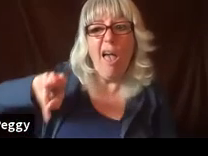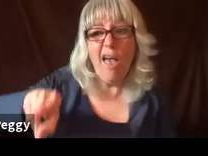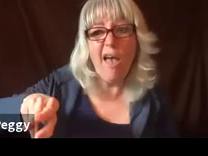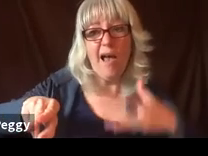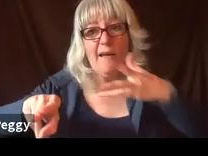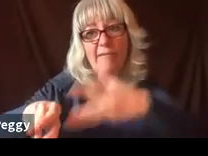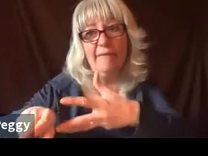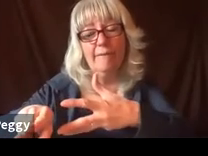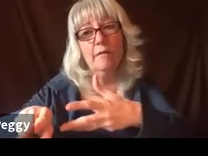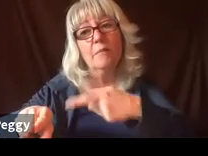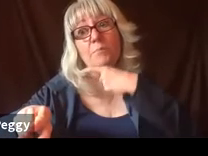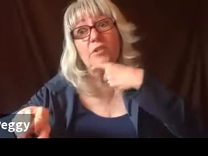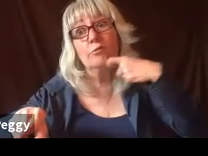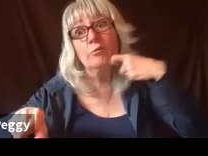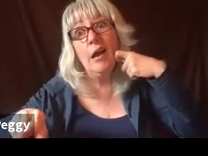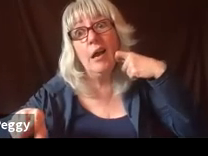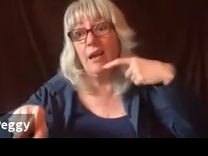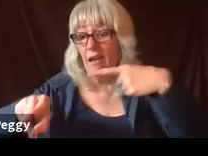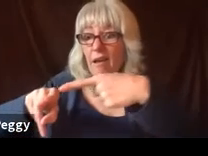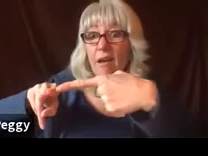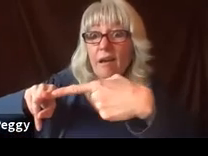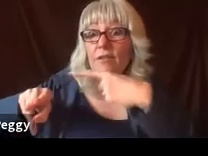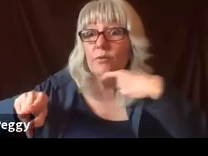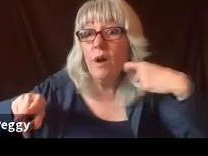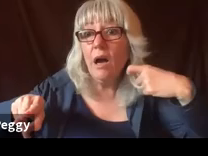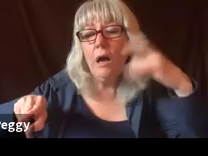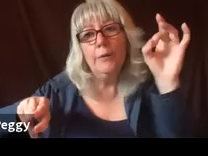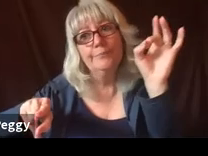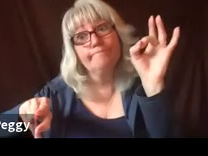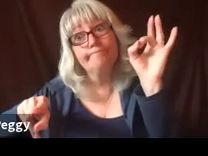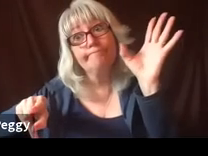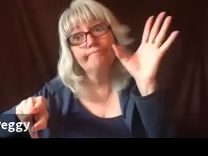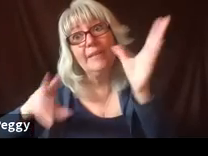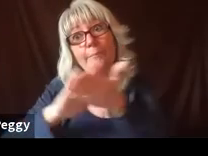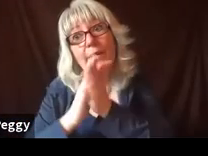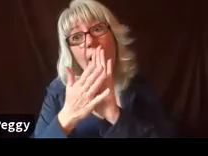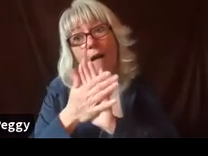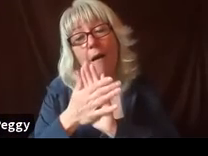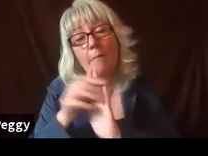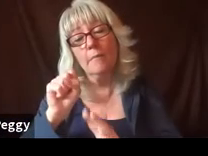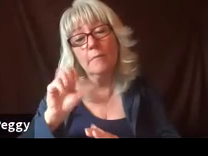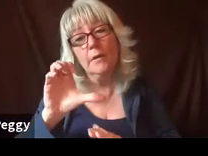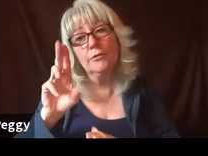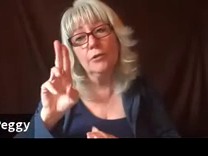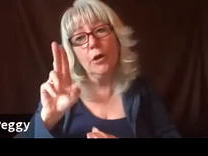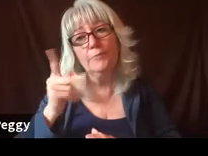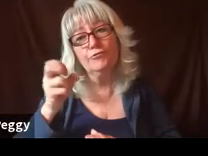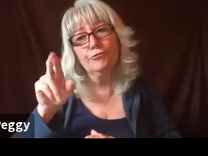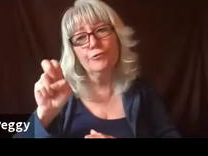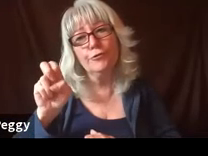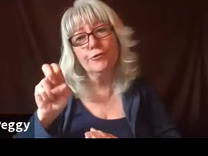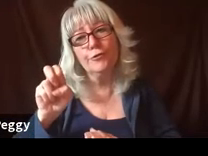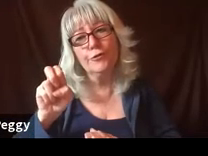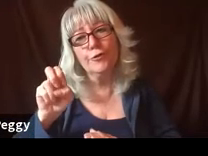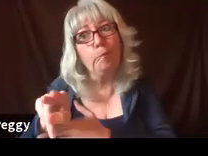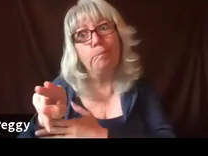brush dry up, and then you will have done something very special. You will have made a sculpture, because you're not gonna get the